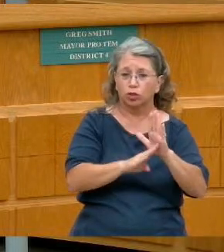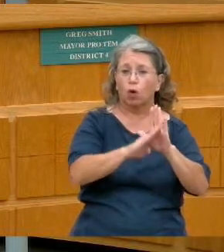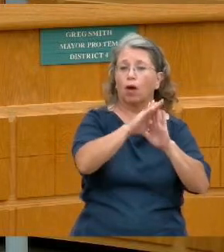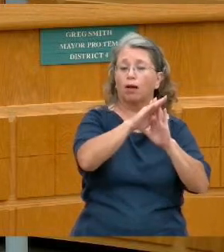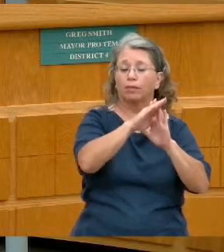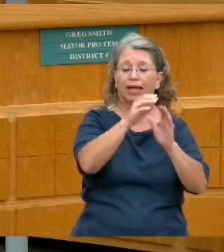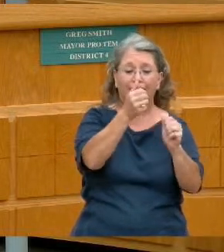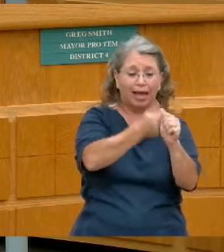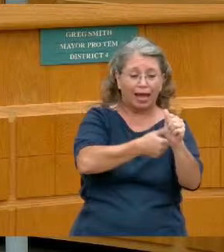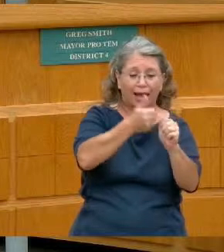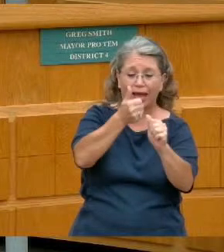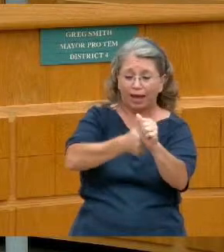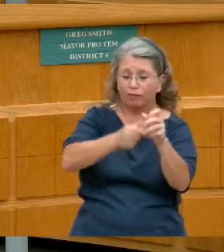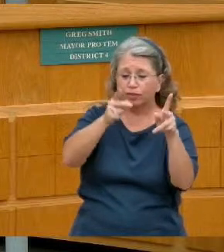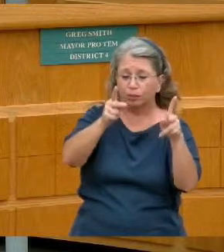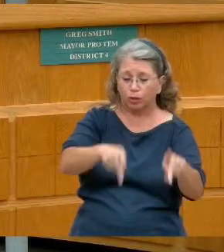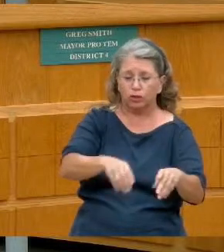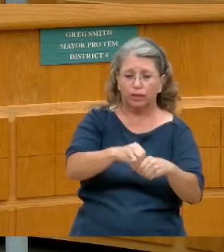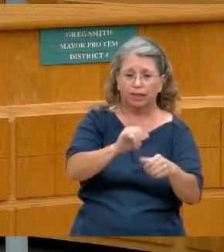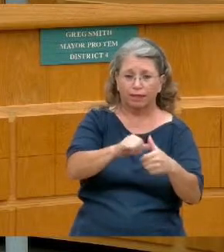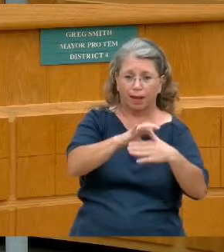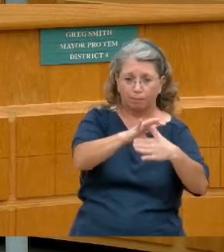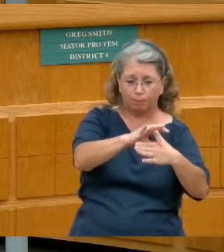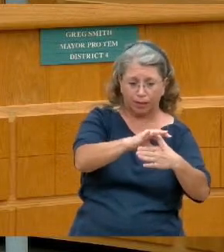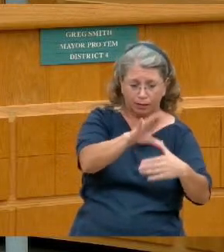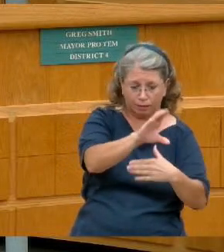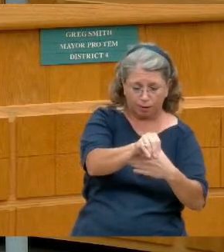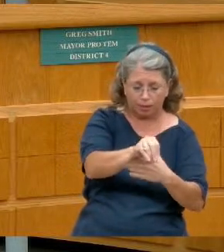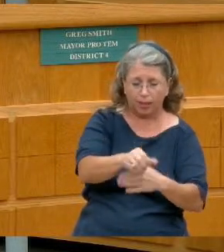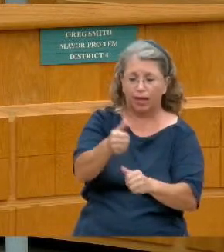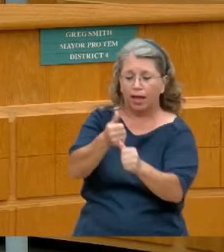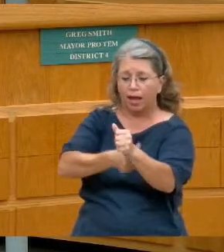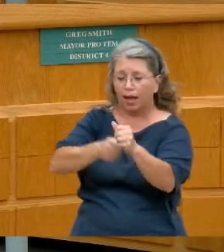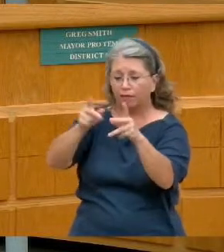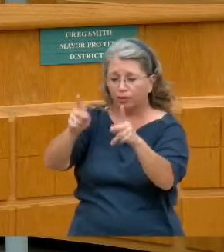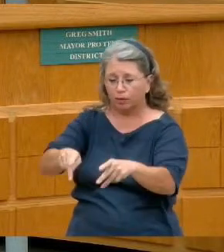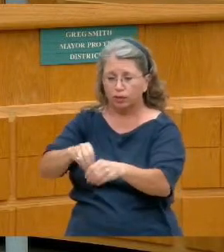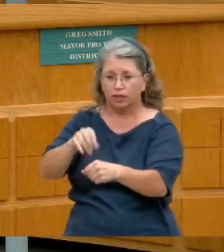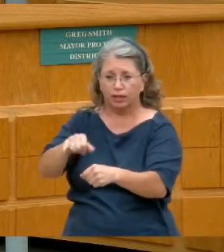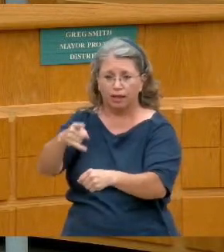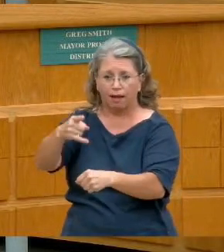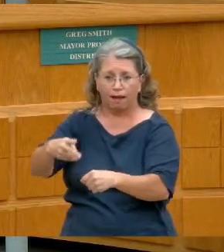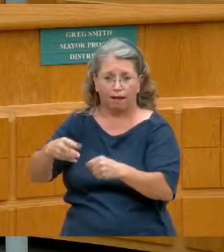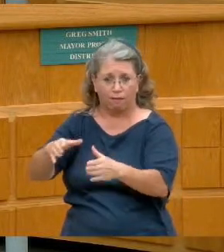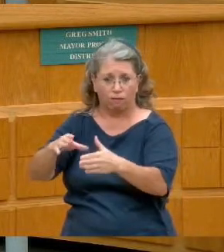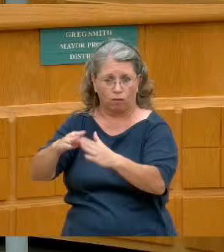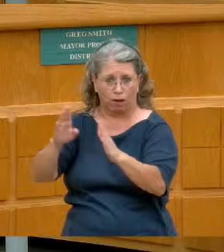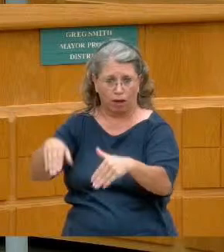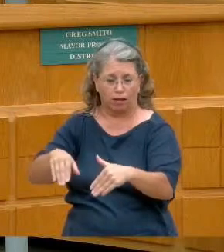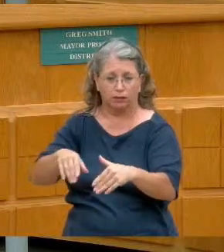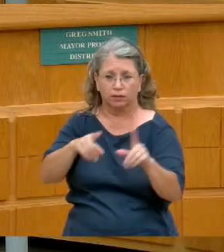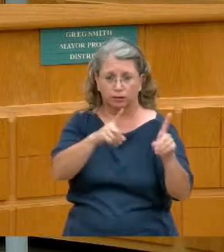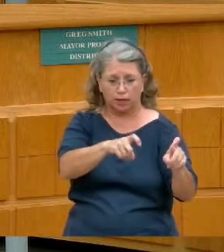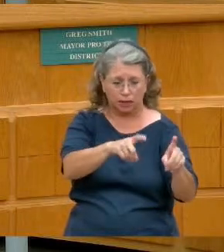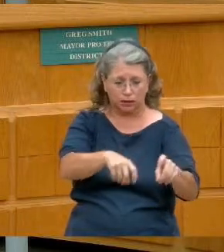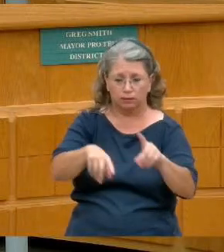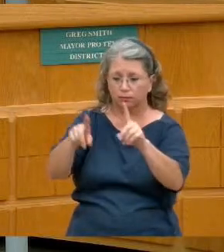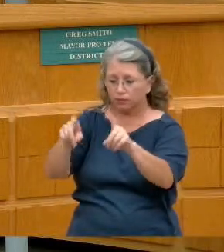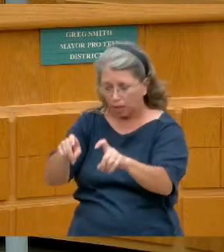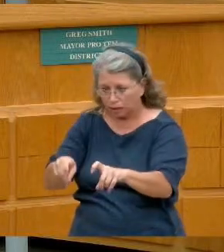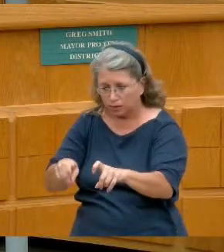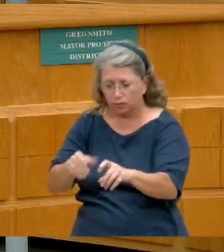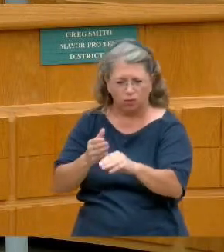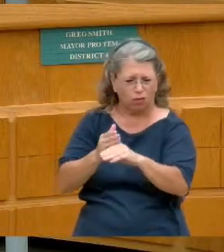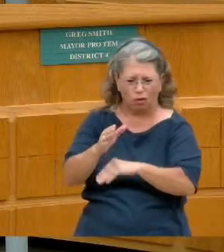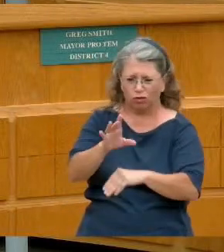the meatpacking plant and every single person at the transitional housing facilities were tested. There was well over 800 people that